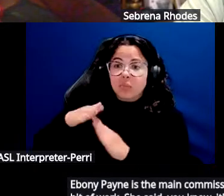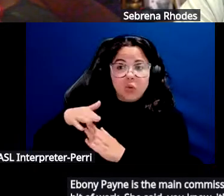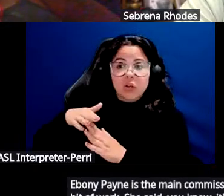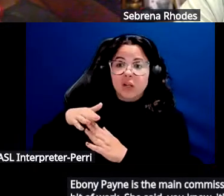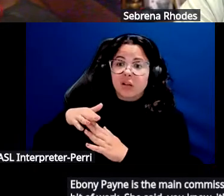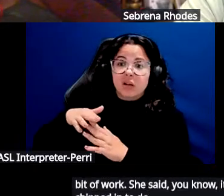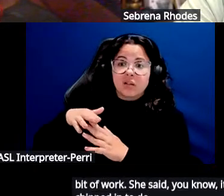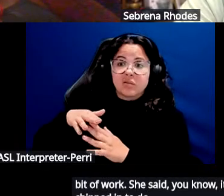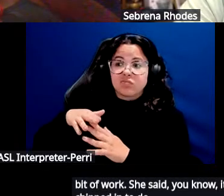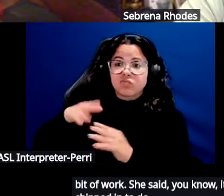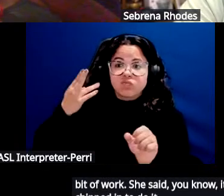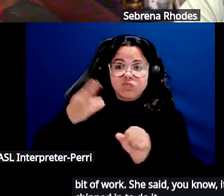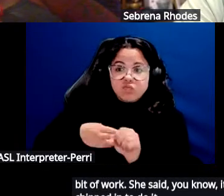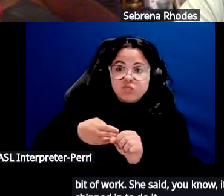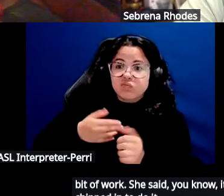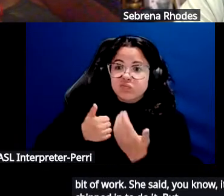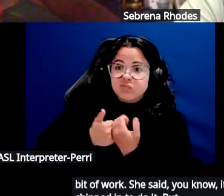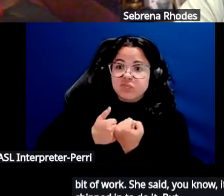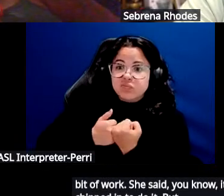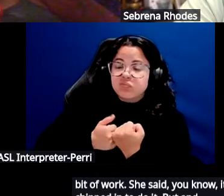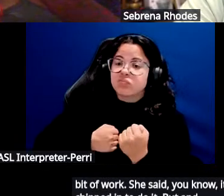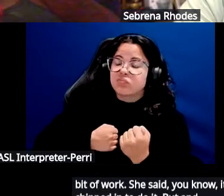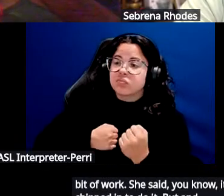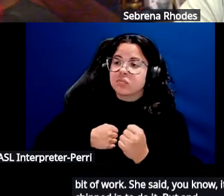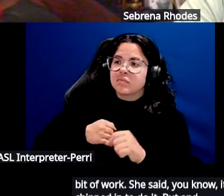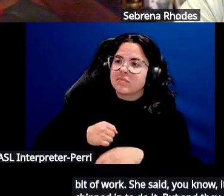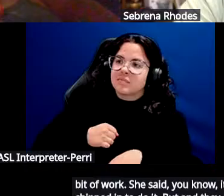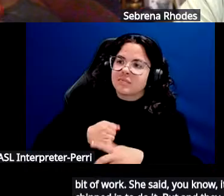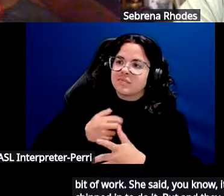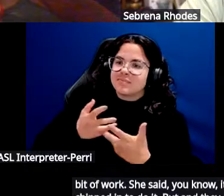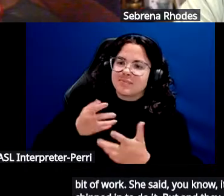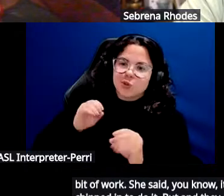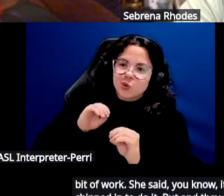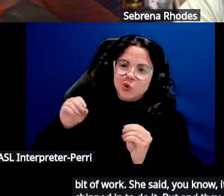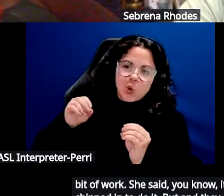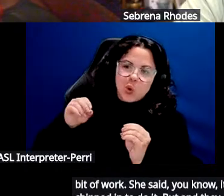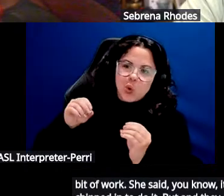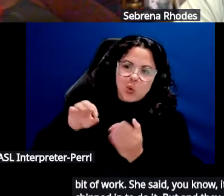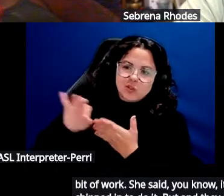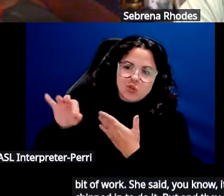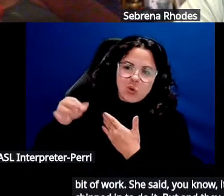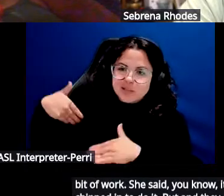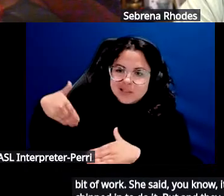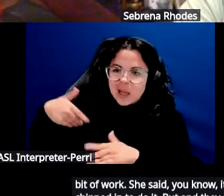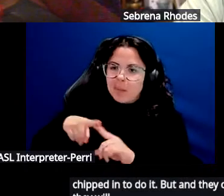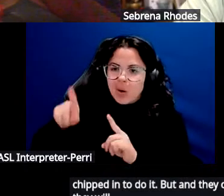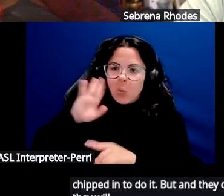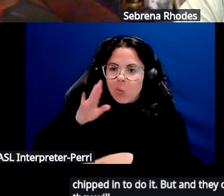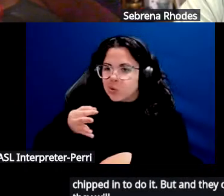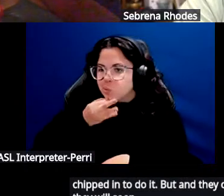it. But they don't have a very conclusive results yet, but they will soon.